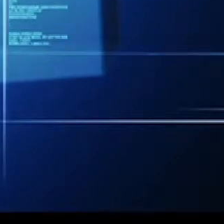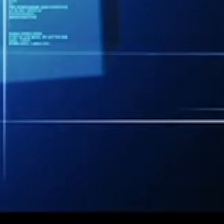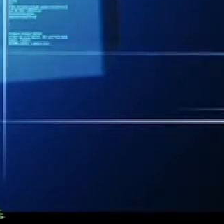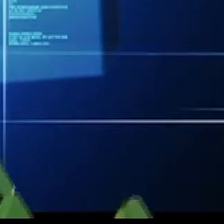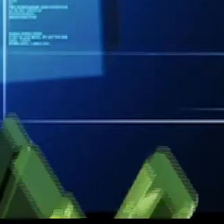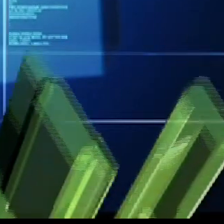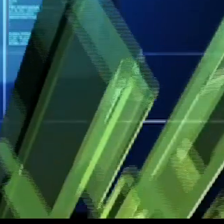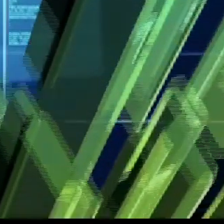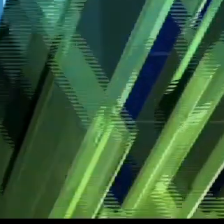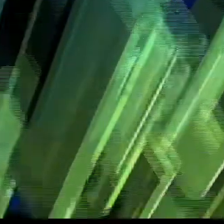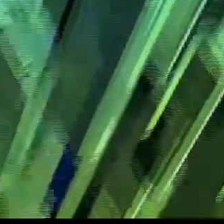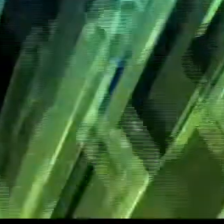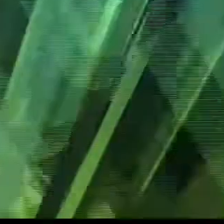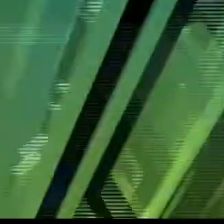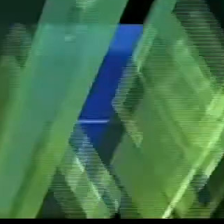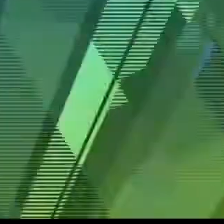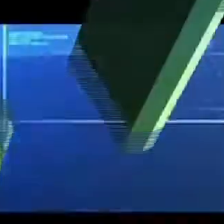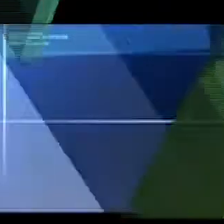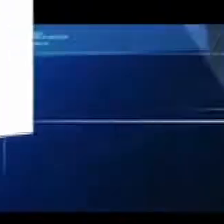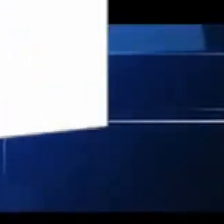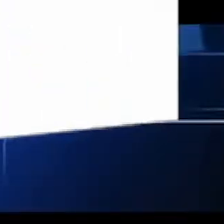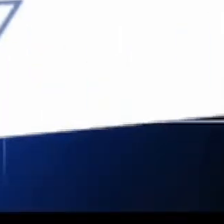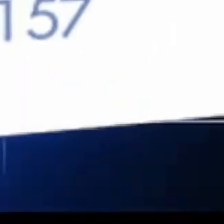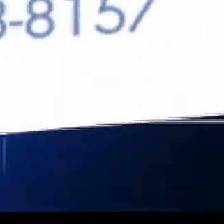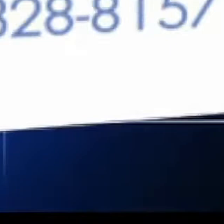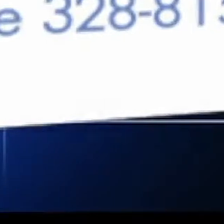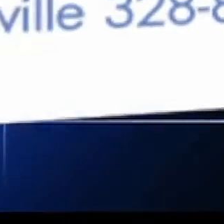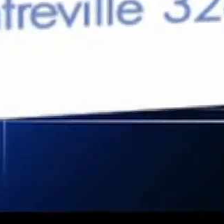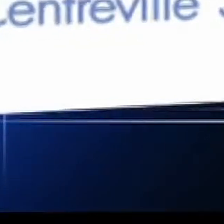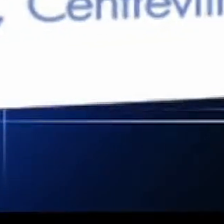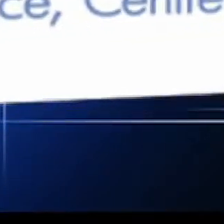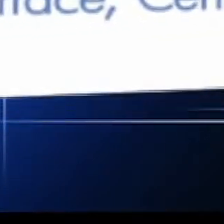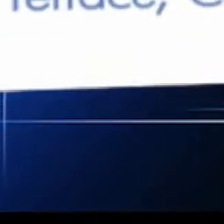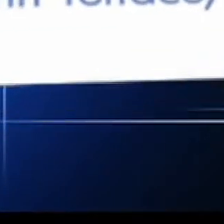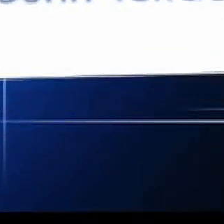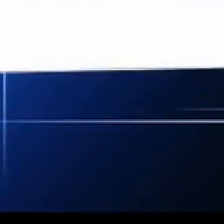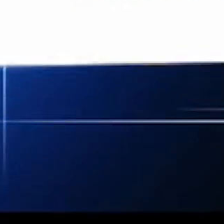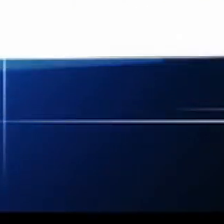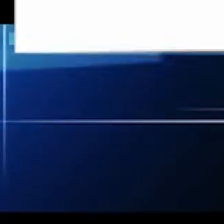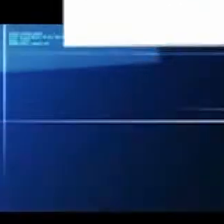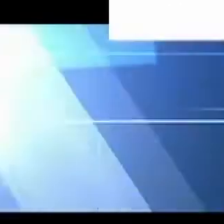This is ZNS Total Sports, brought to you by Fourth Terrace Diagnostic Center.